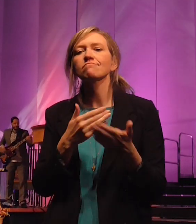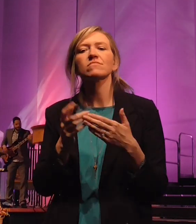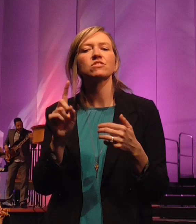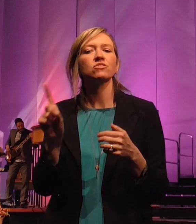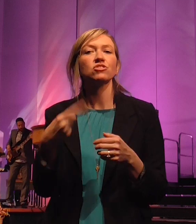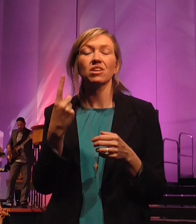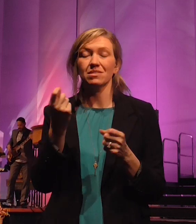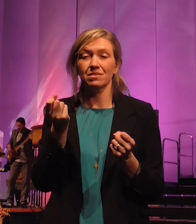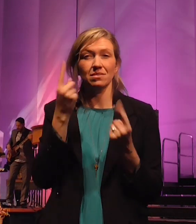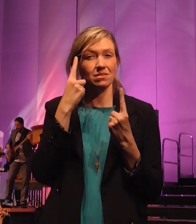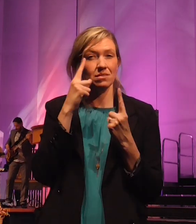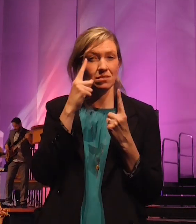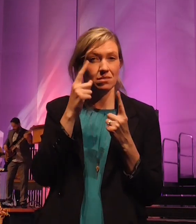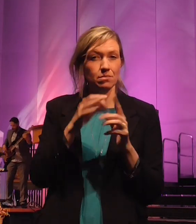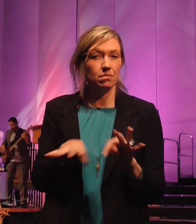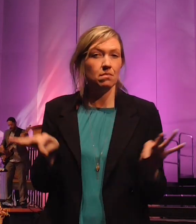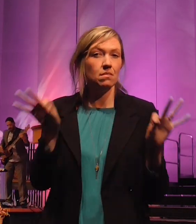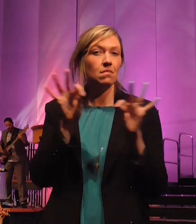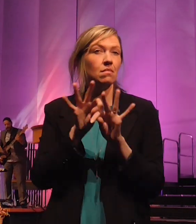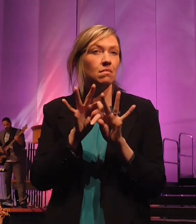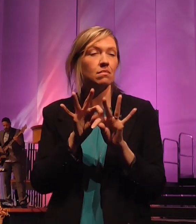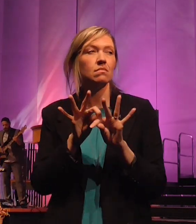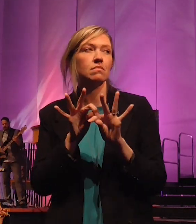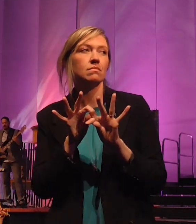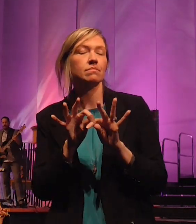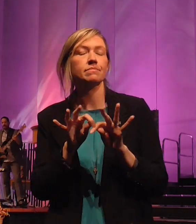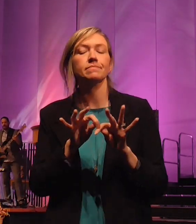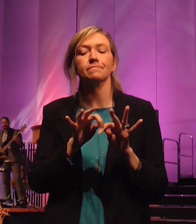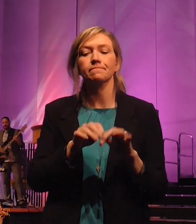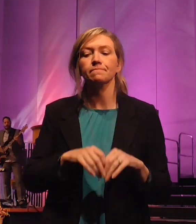doesn't matter, just as long